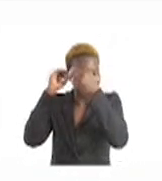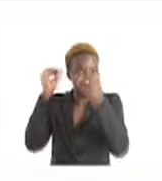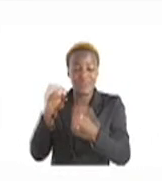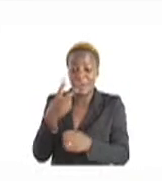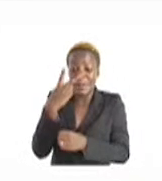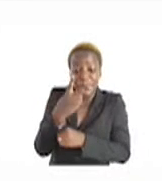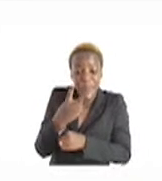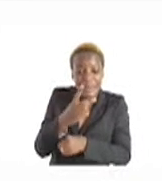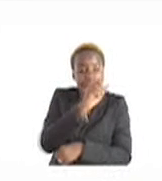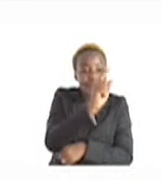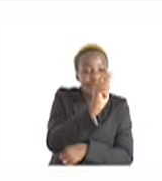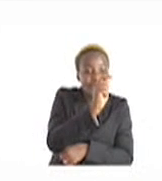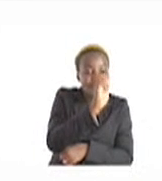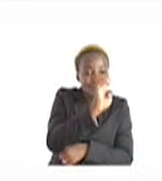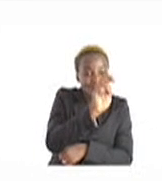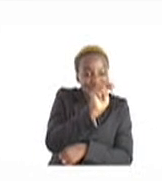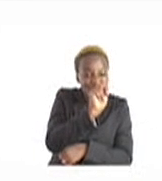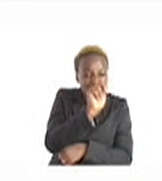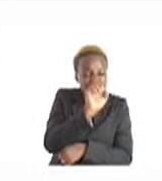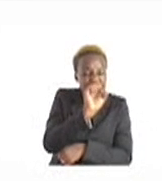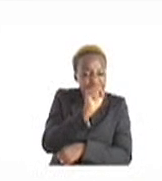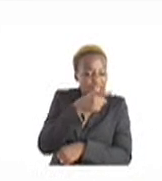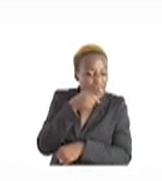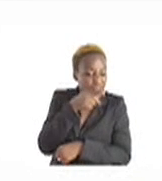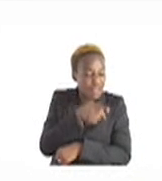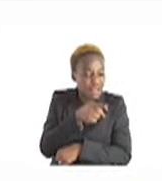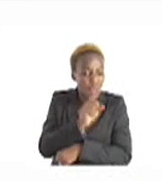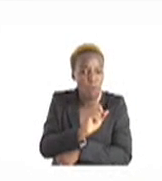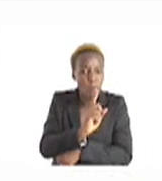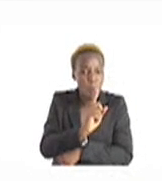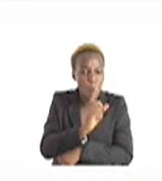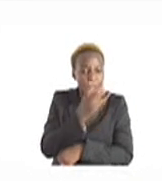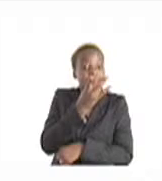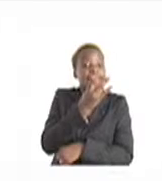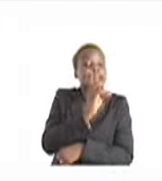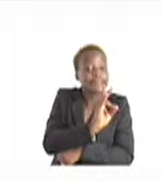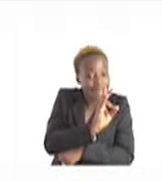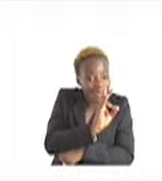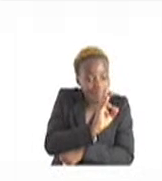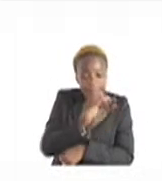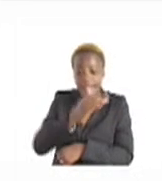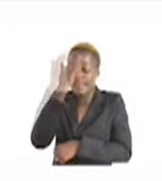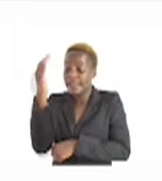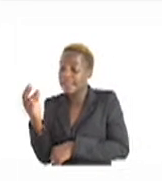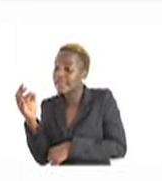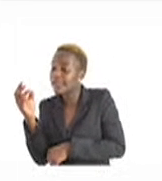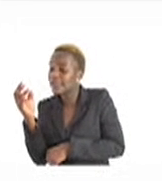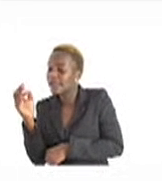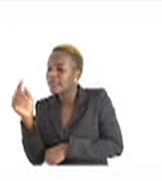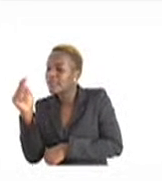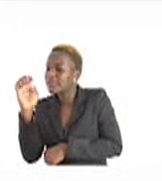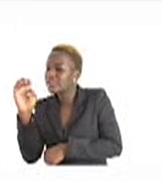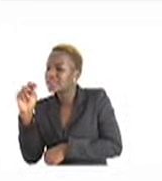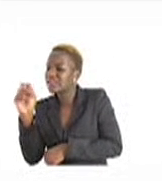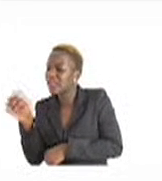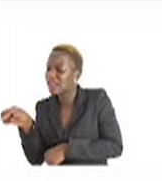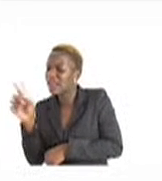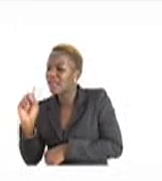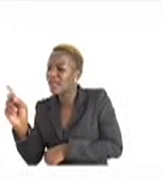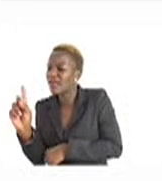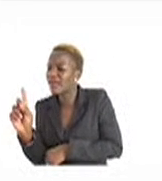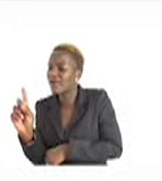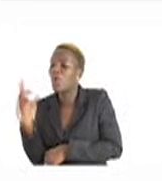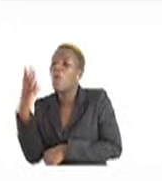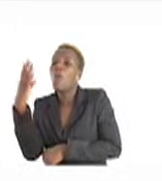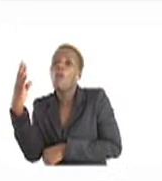at the tens places, all right? We have a 7 and we have a 4. Between 7 and 4, which one do you